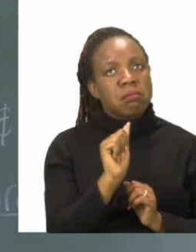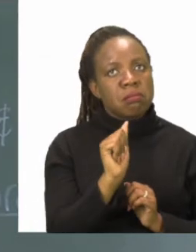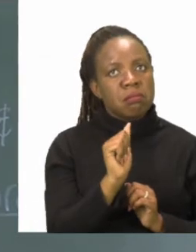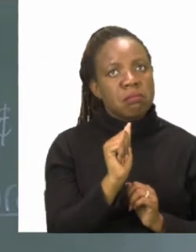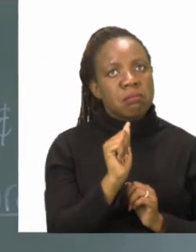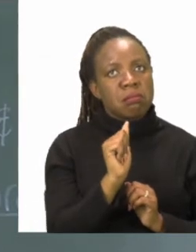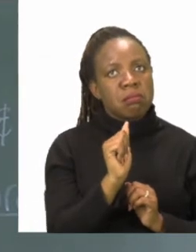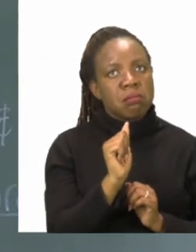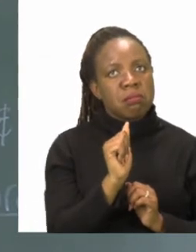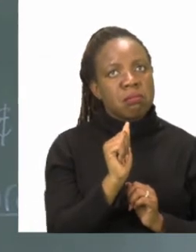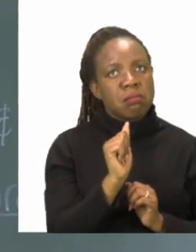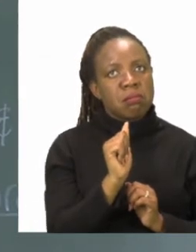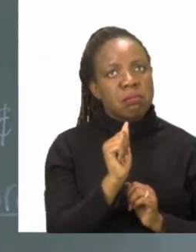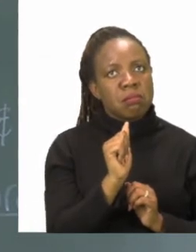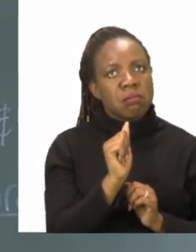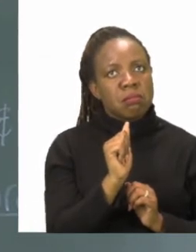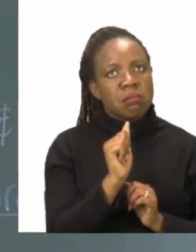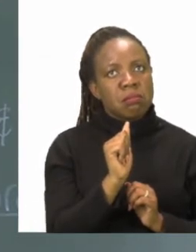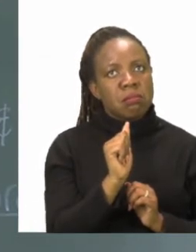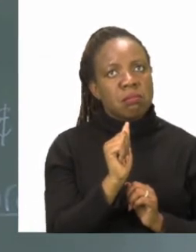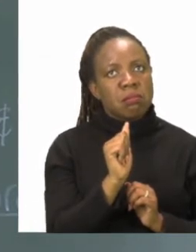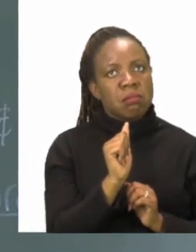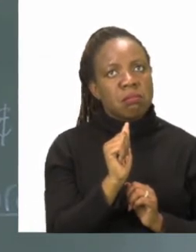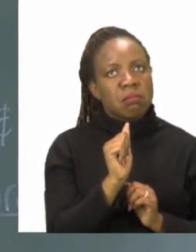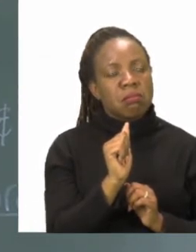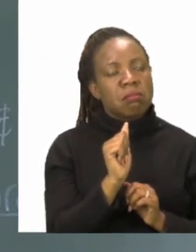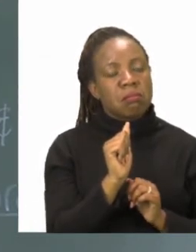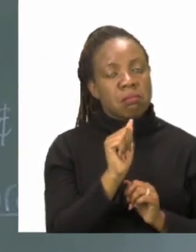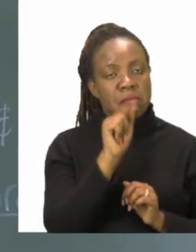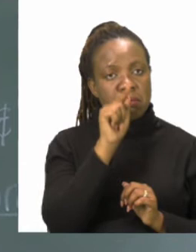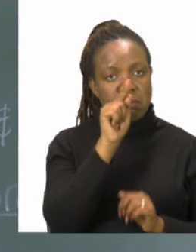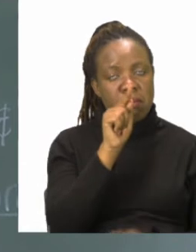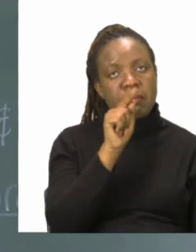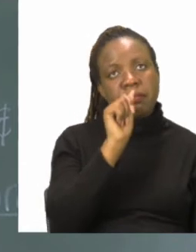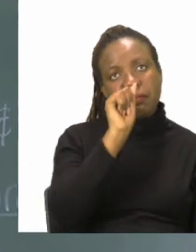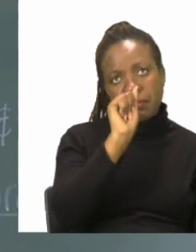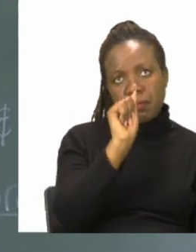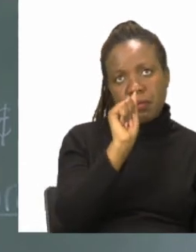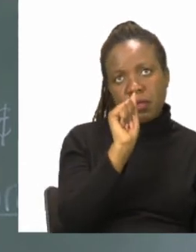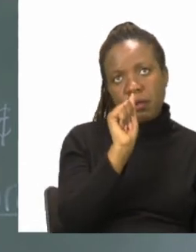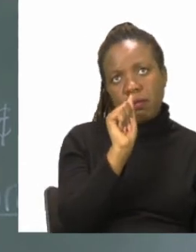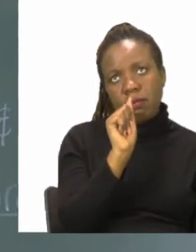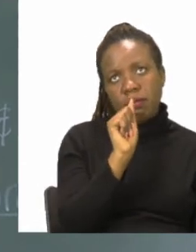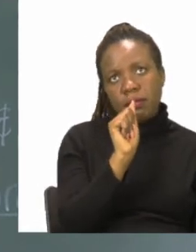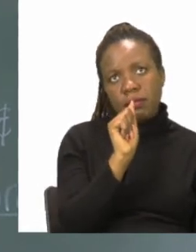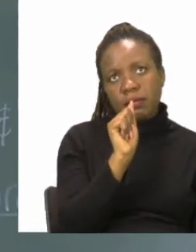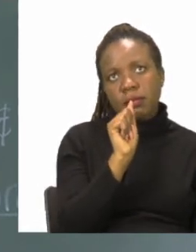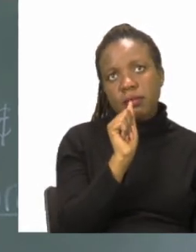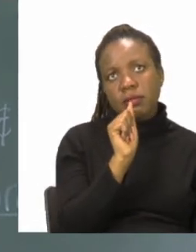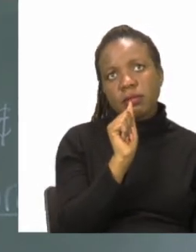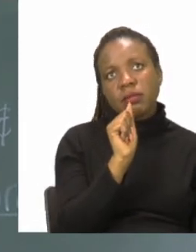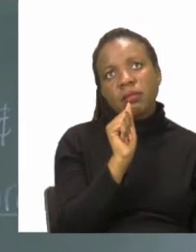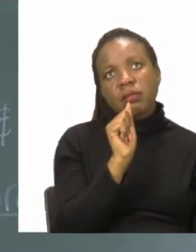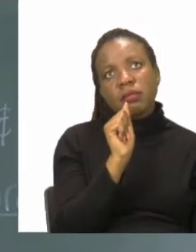an A next to it, below it, or on top? There we go. On top of the letter H,